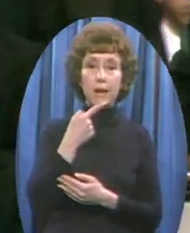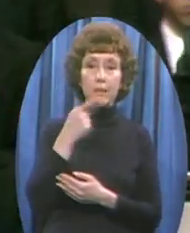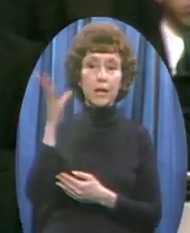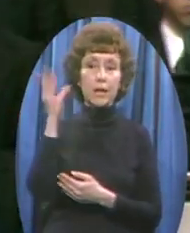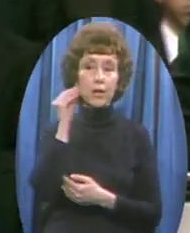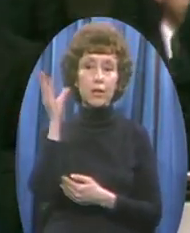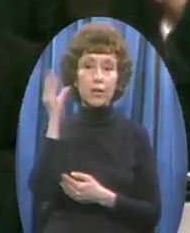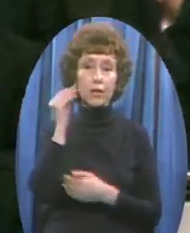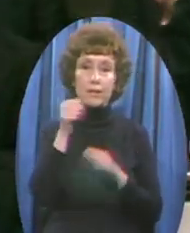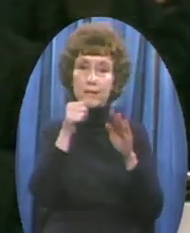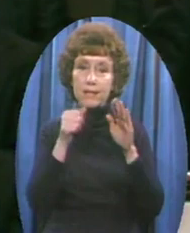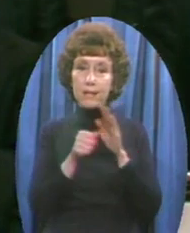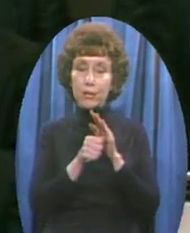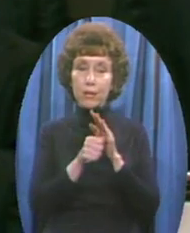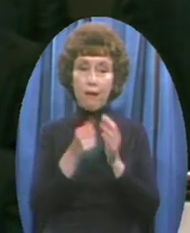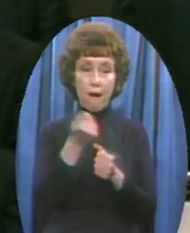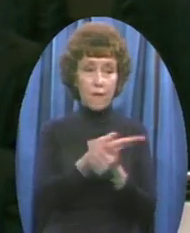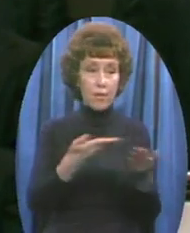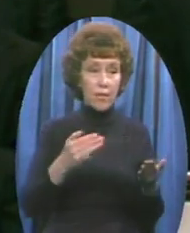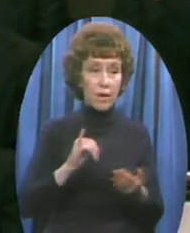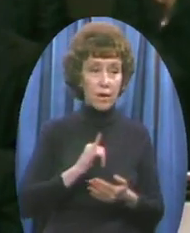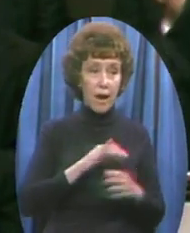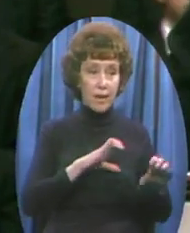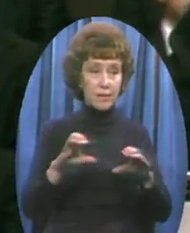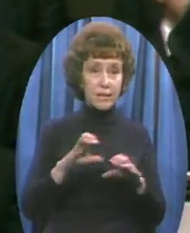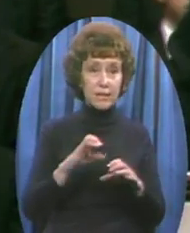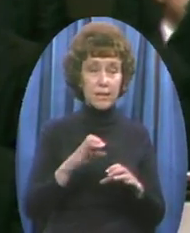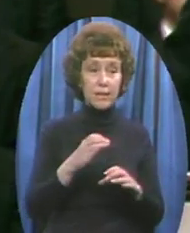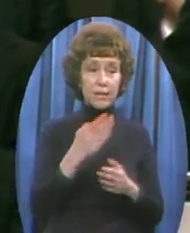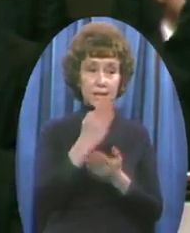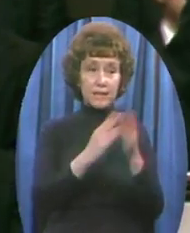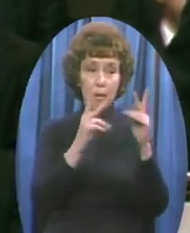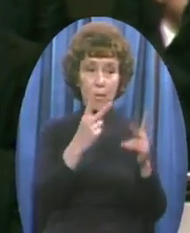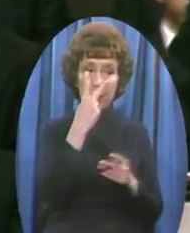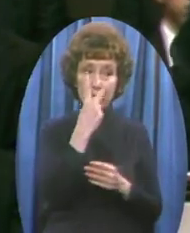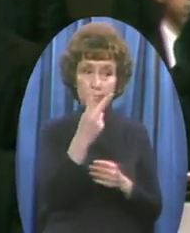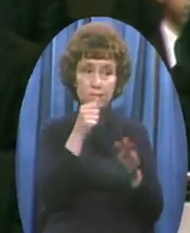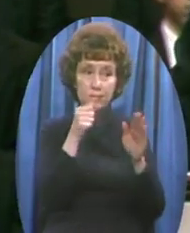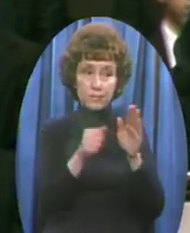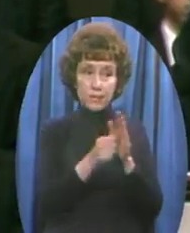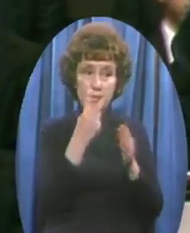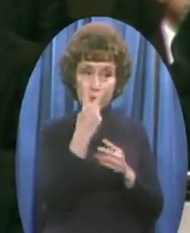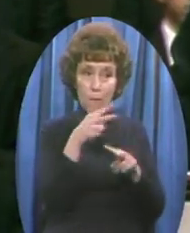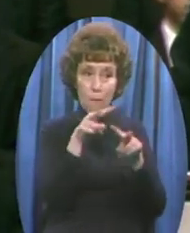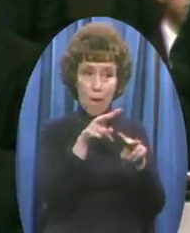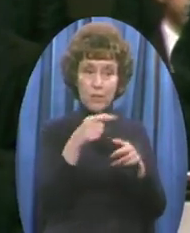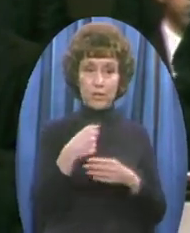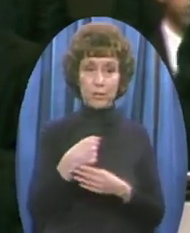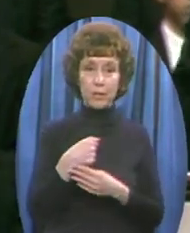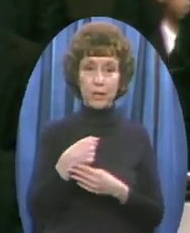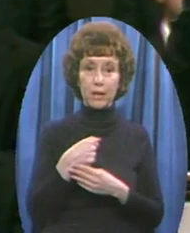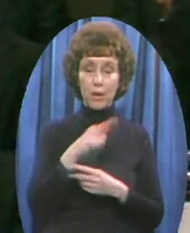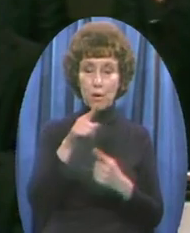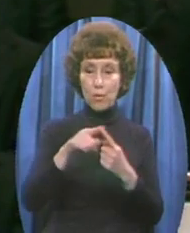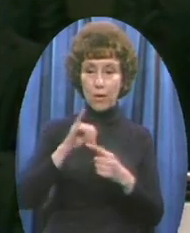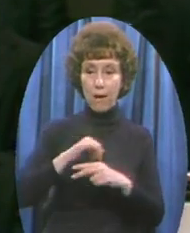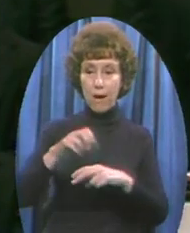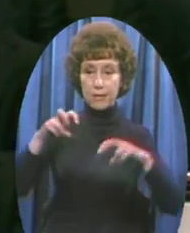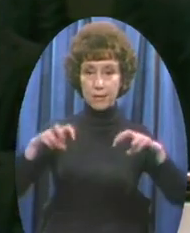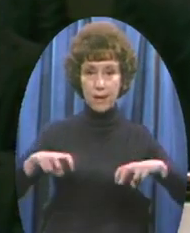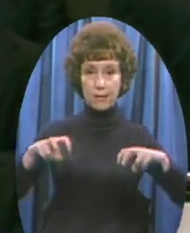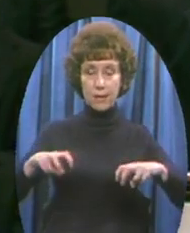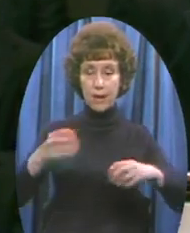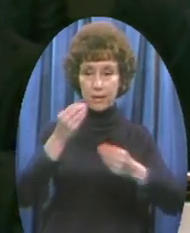seen by somebody somewhere. When I sat down to dine with the Russian officials, I looked in their faces and I